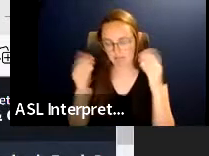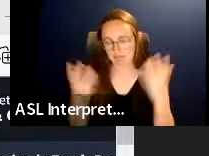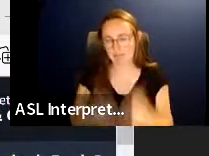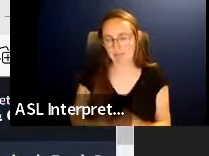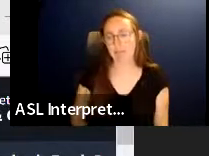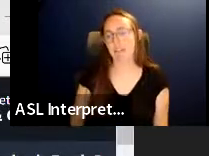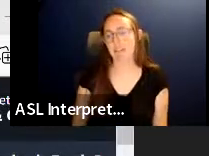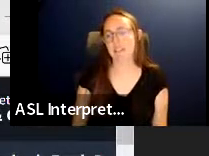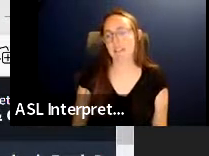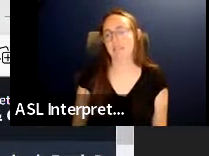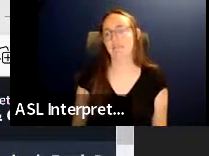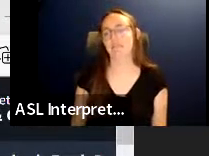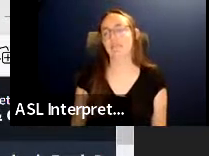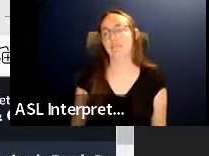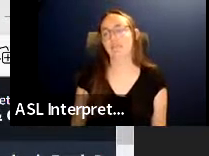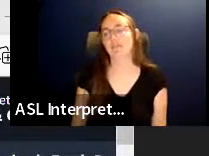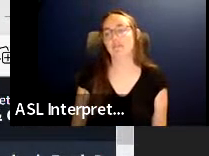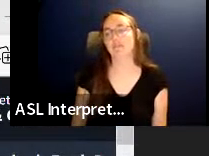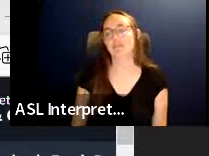the,